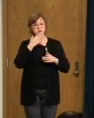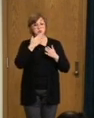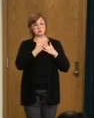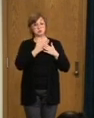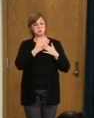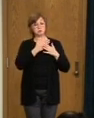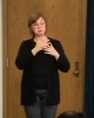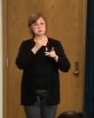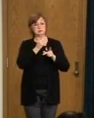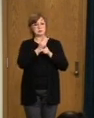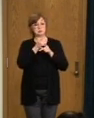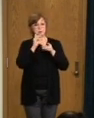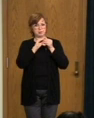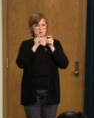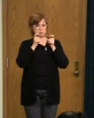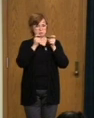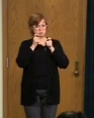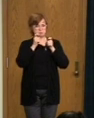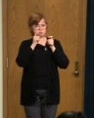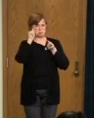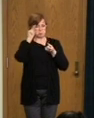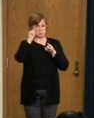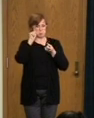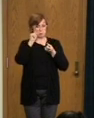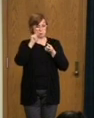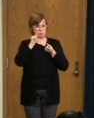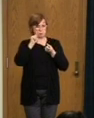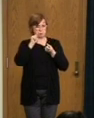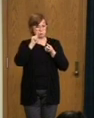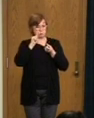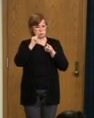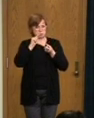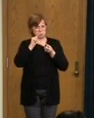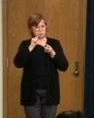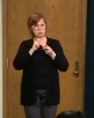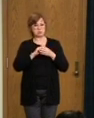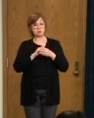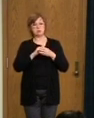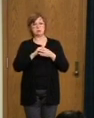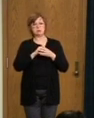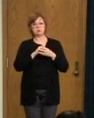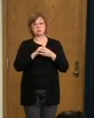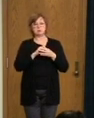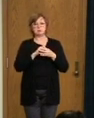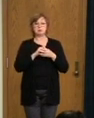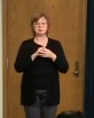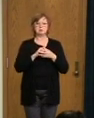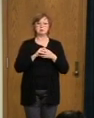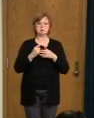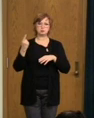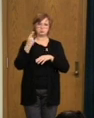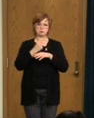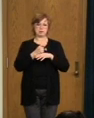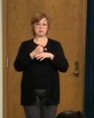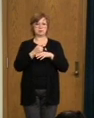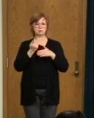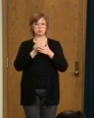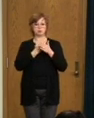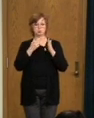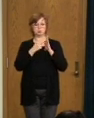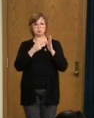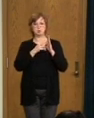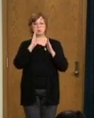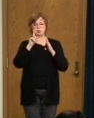on curbing the rate of transmission growth that we've had in the province. Today's measures, and the measures that will be in effect until the